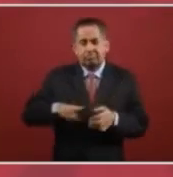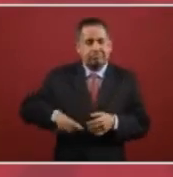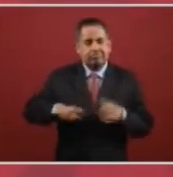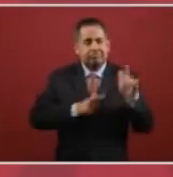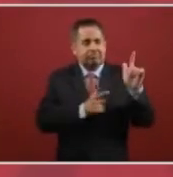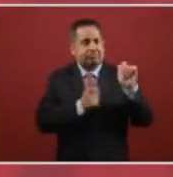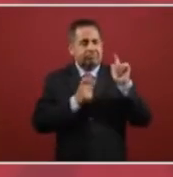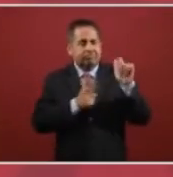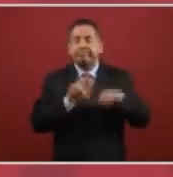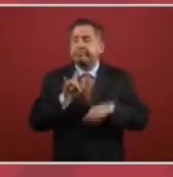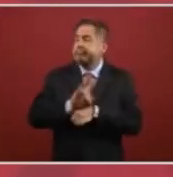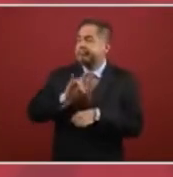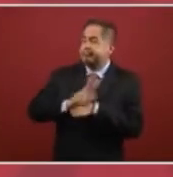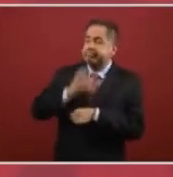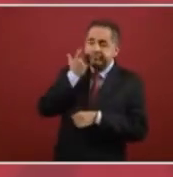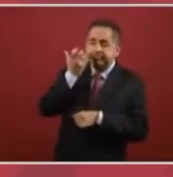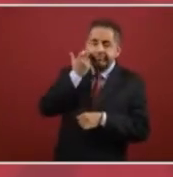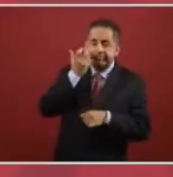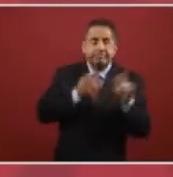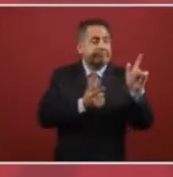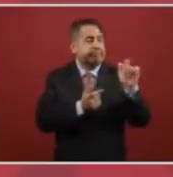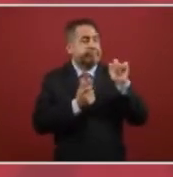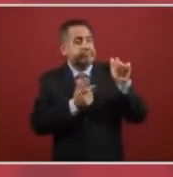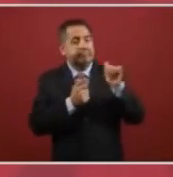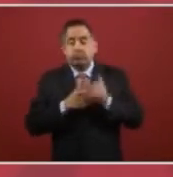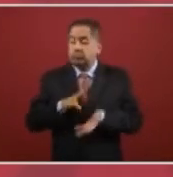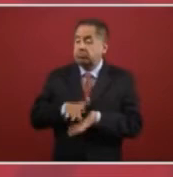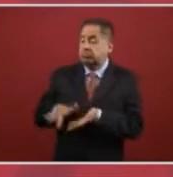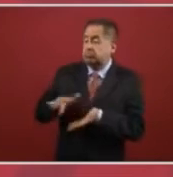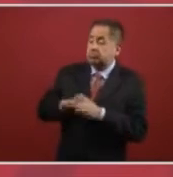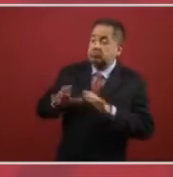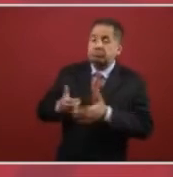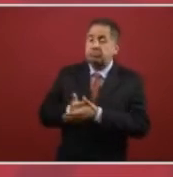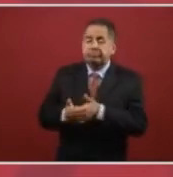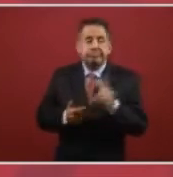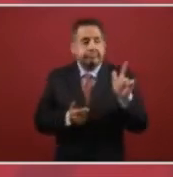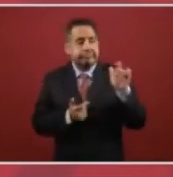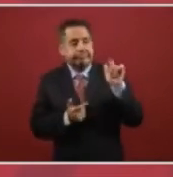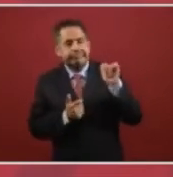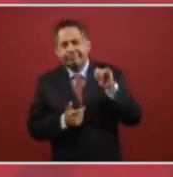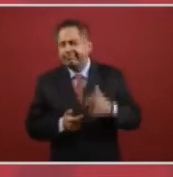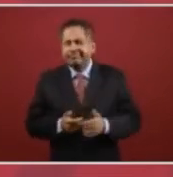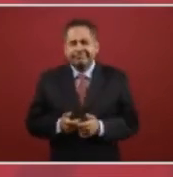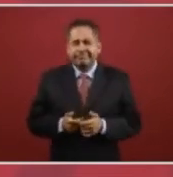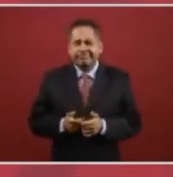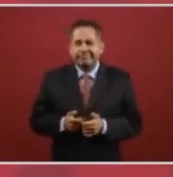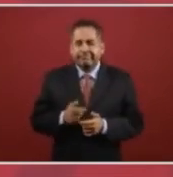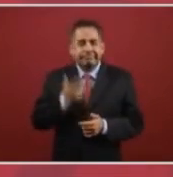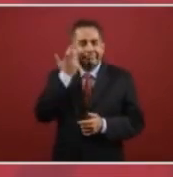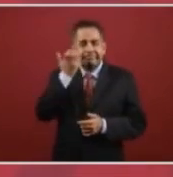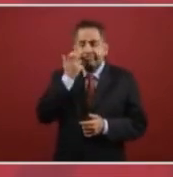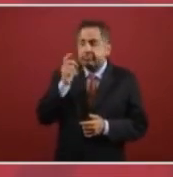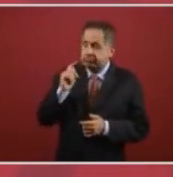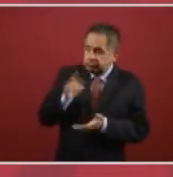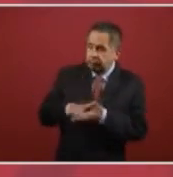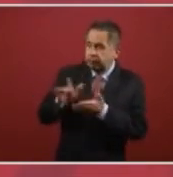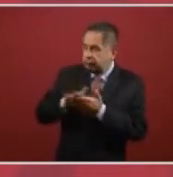the government to simulate that they were supporting science, technology,